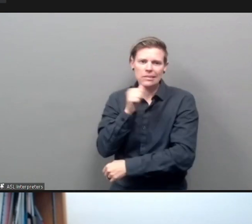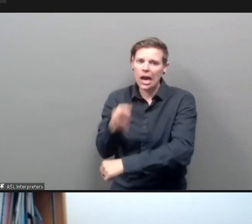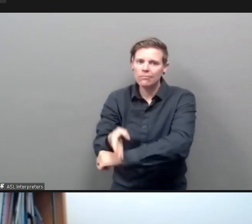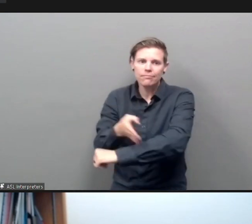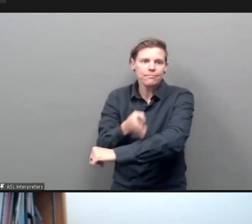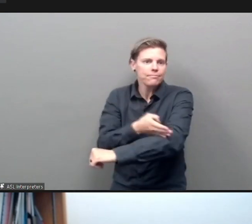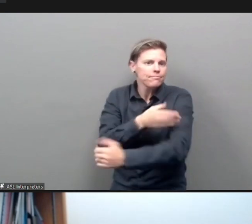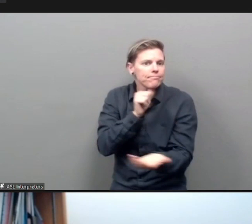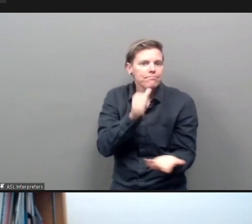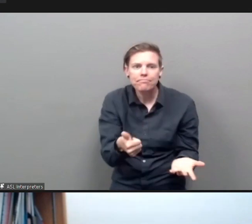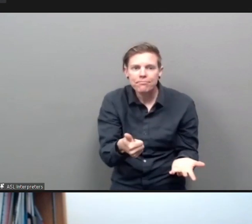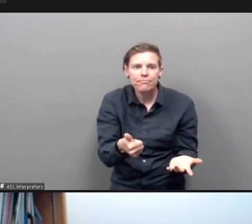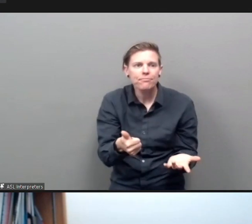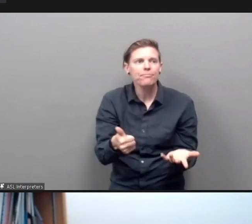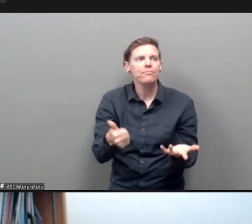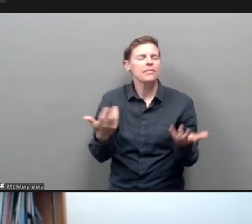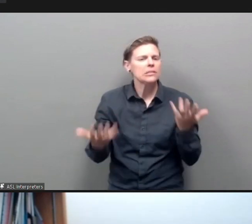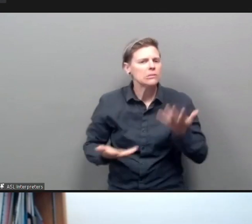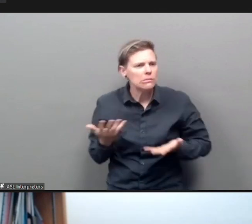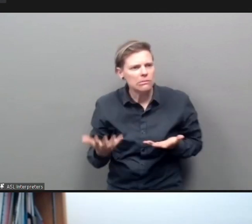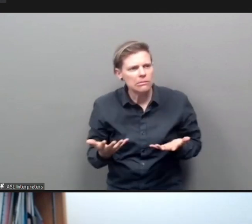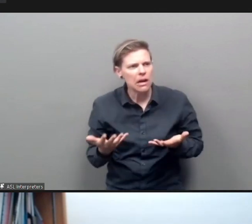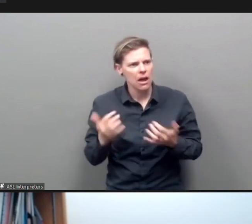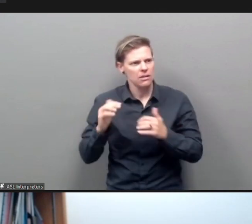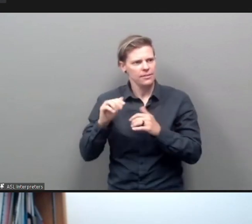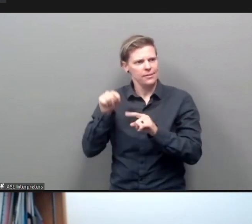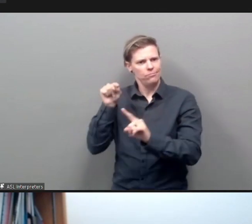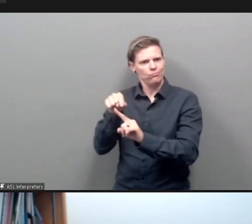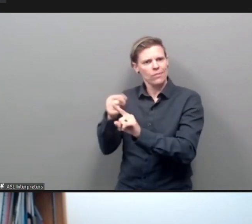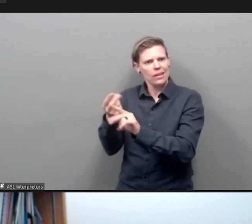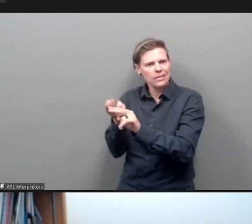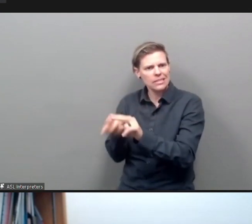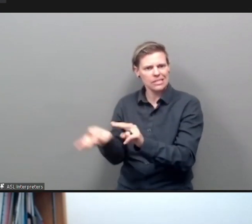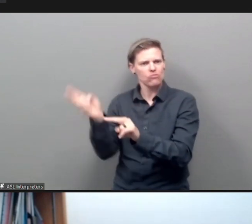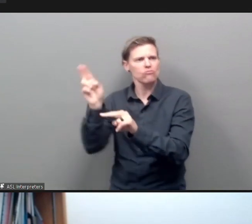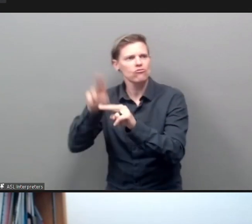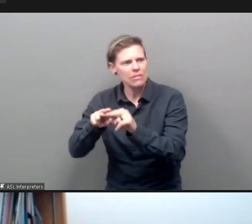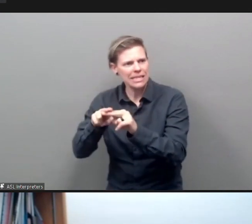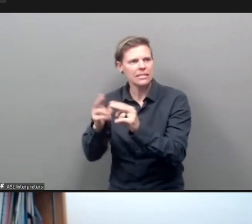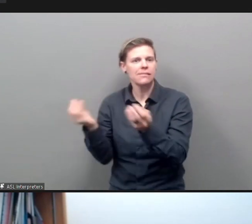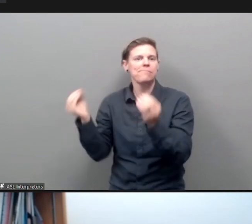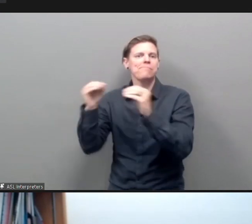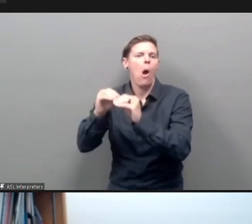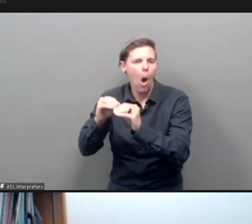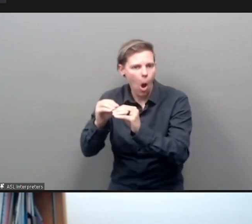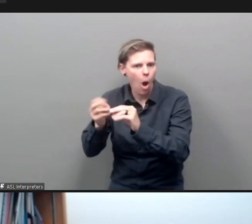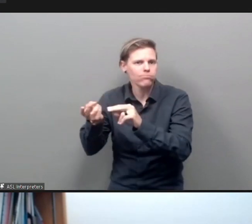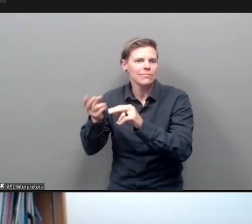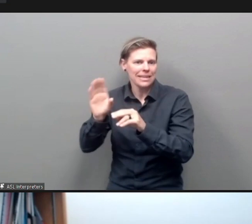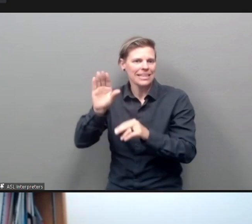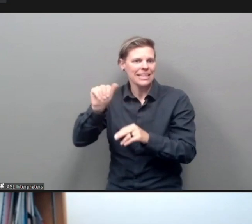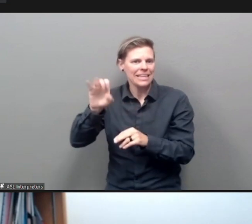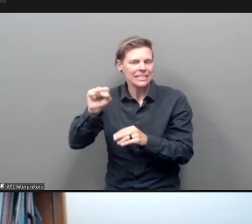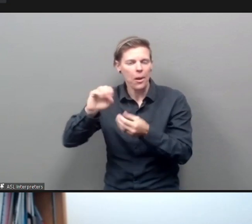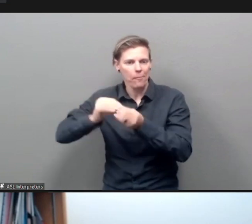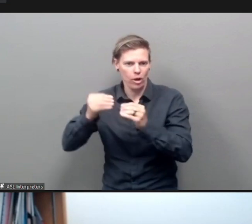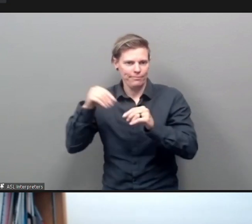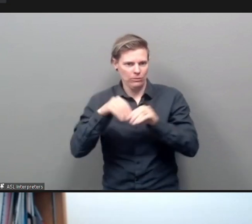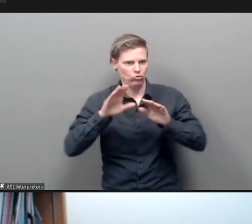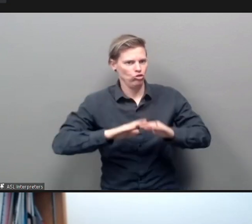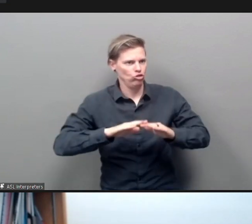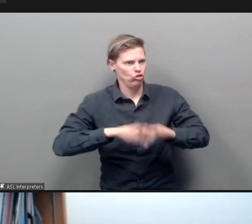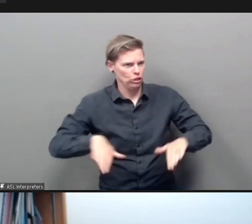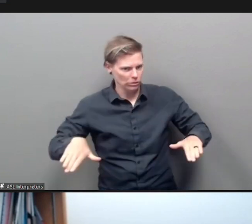there's an increase in incidences of pediatric cases, although vaccine uptake is